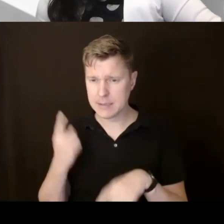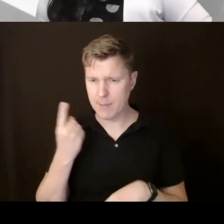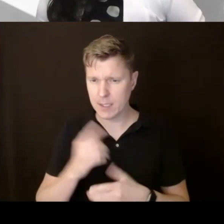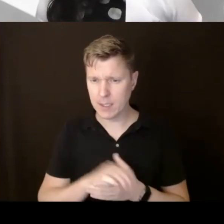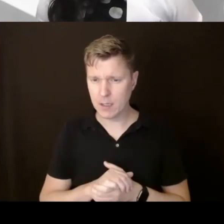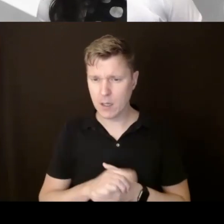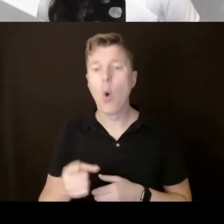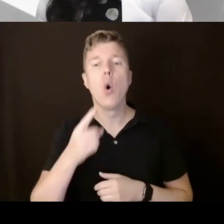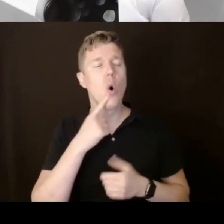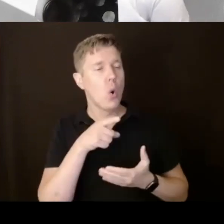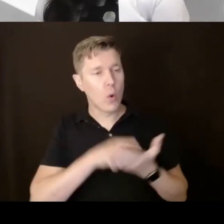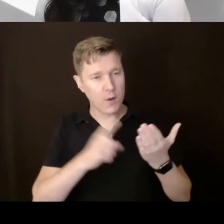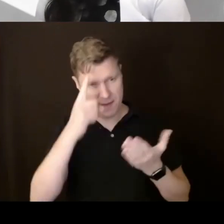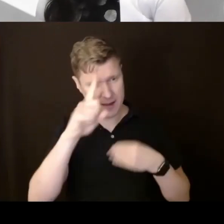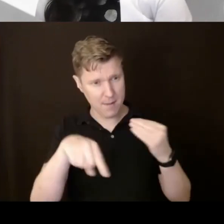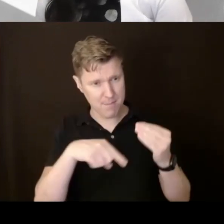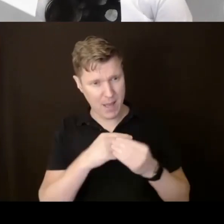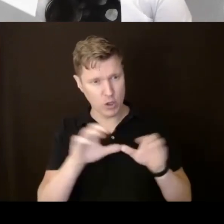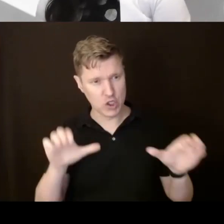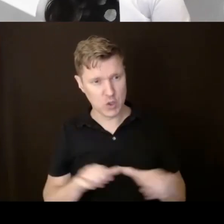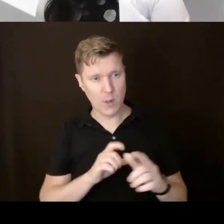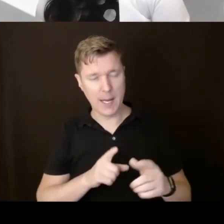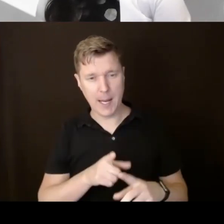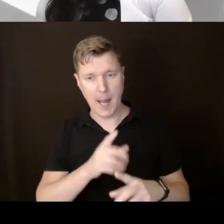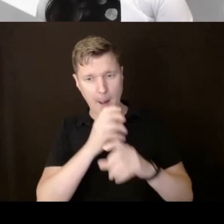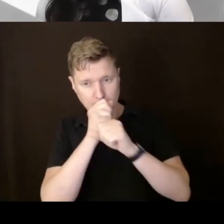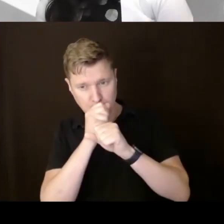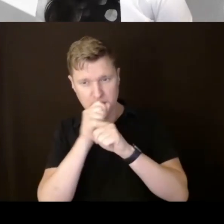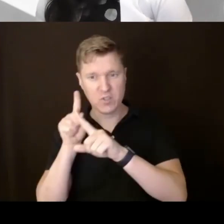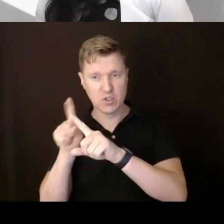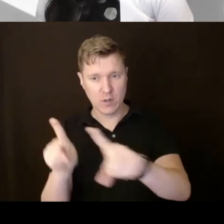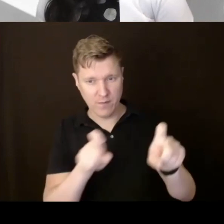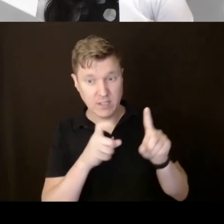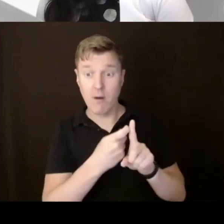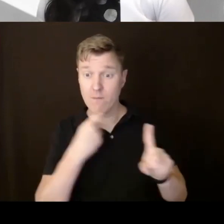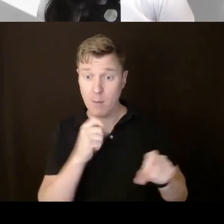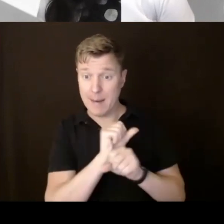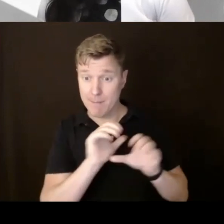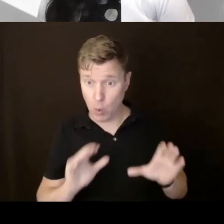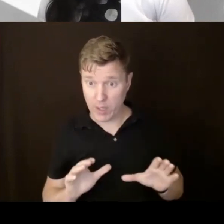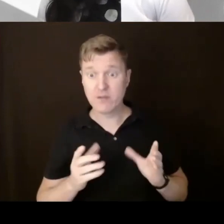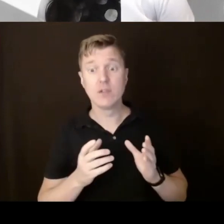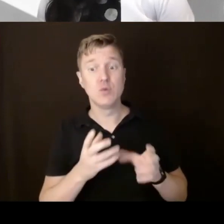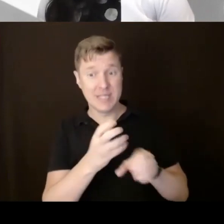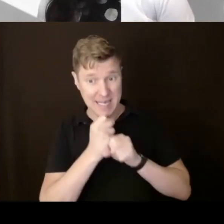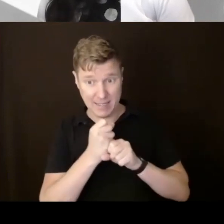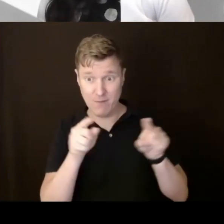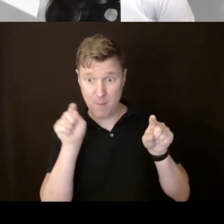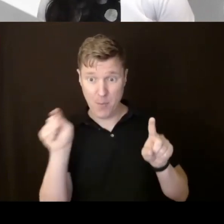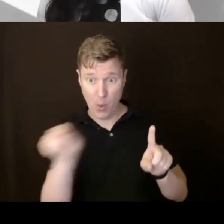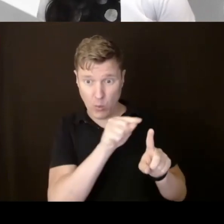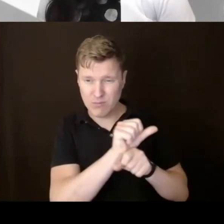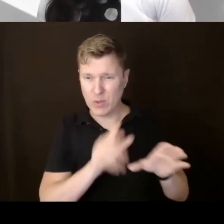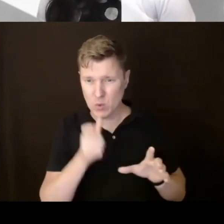do you think about conducting anonymous surveys of employees to get information from those who are afraid to speak up?